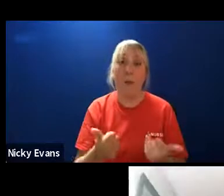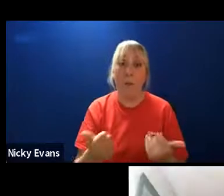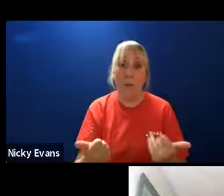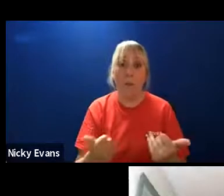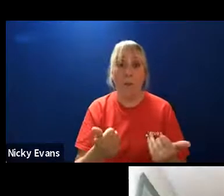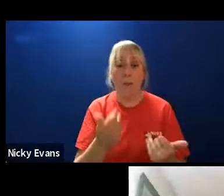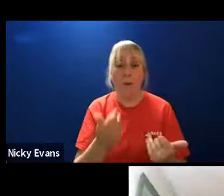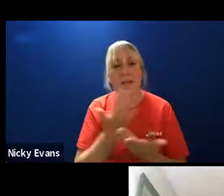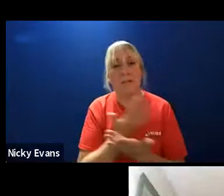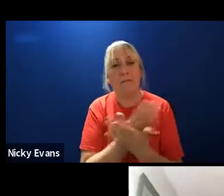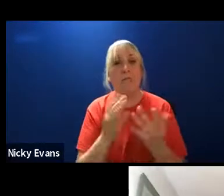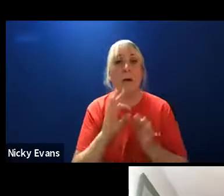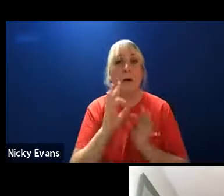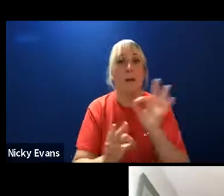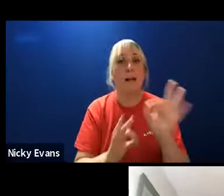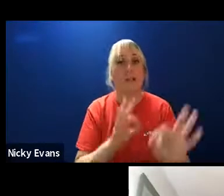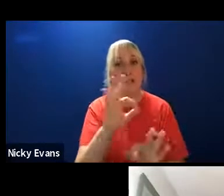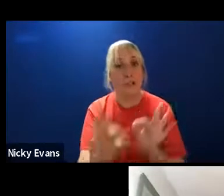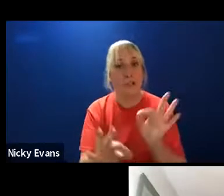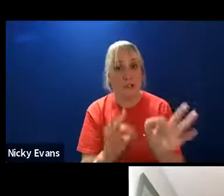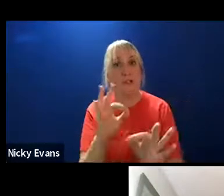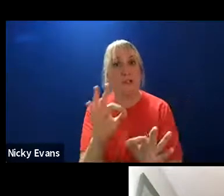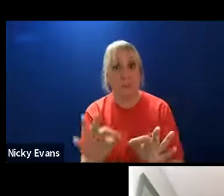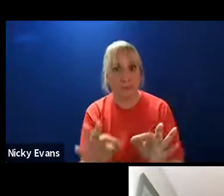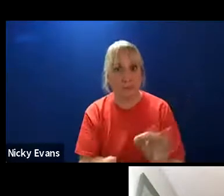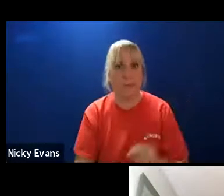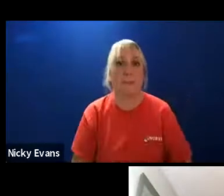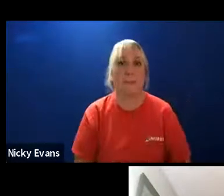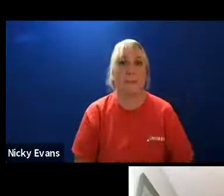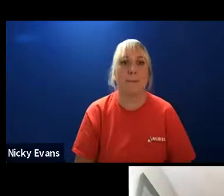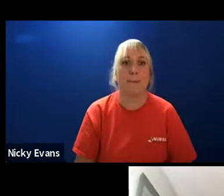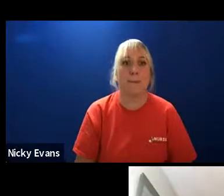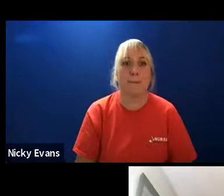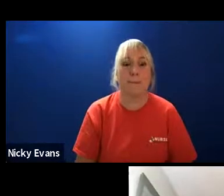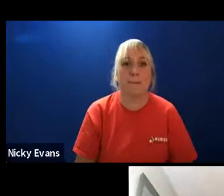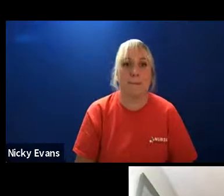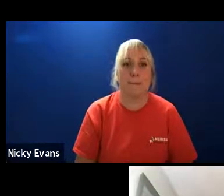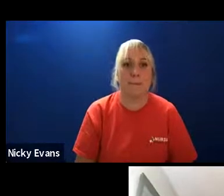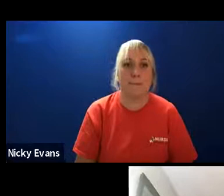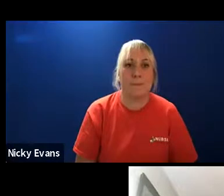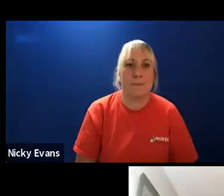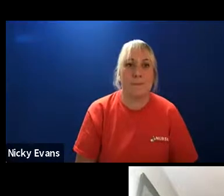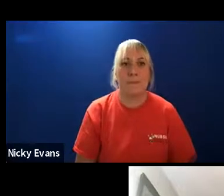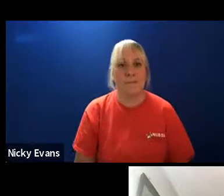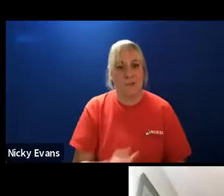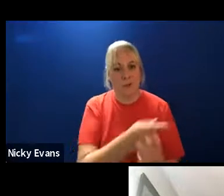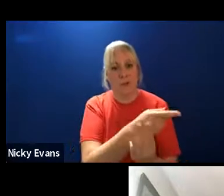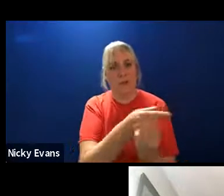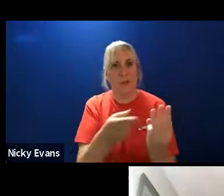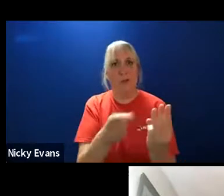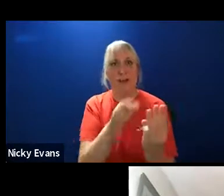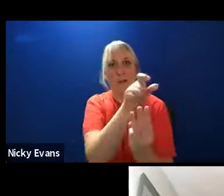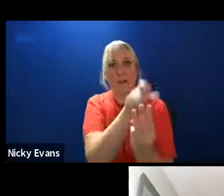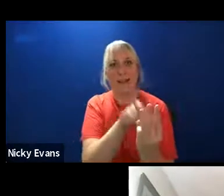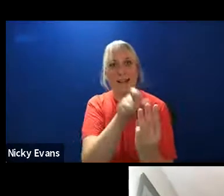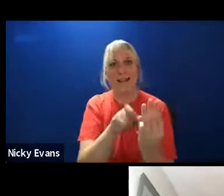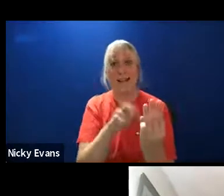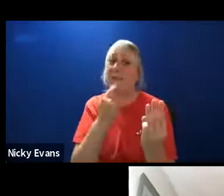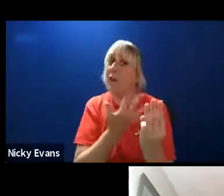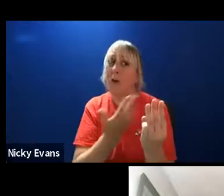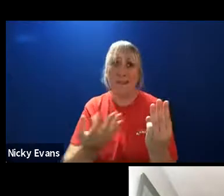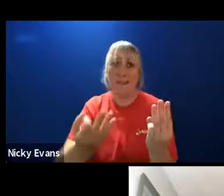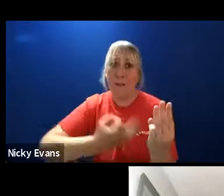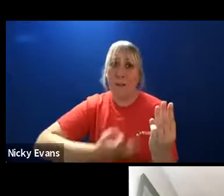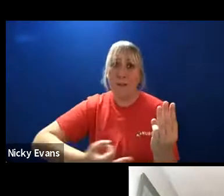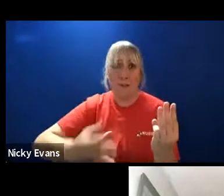of questions to the three of you who are joining us live. Questions in already. If you'd like